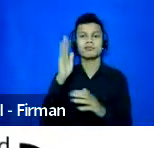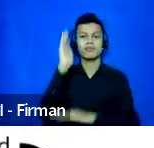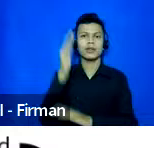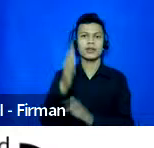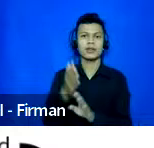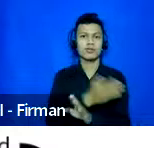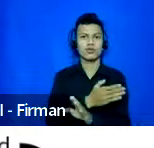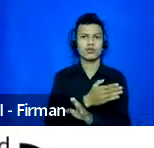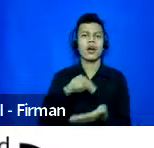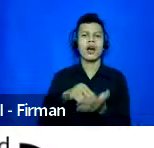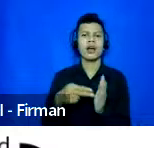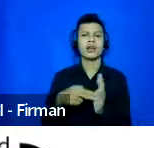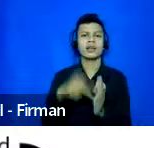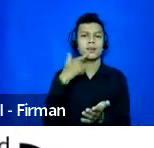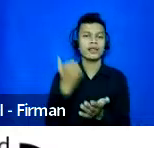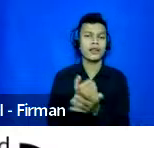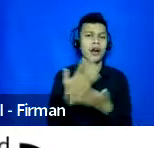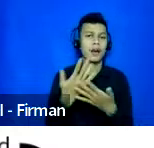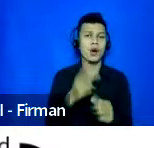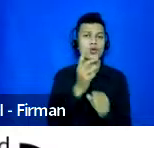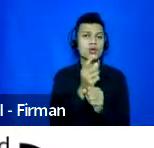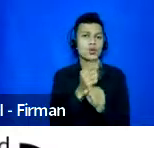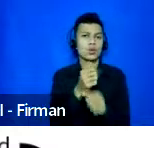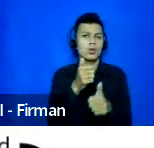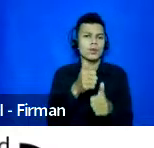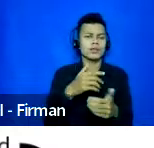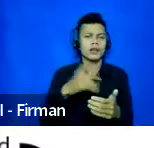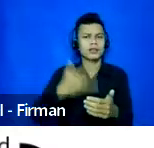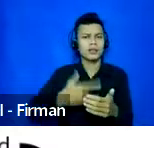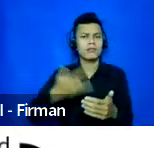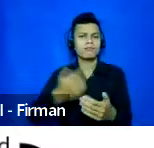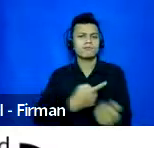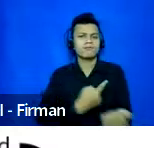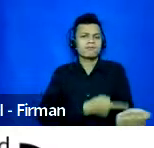teachers are able to continue building their capacity so